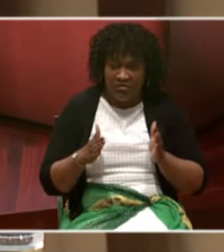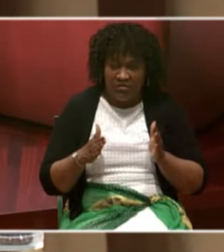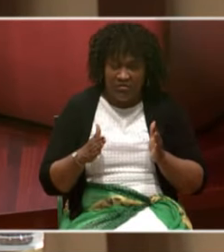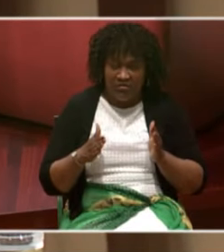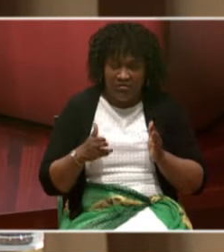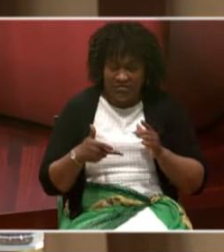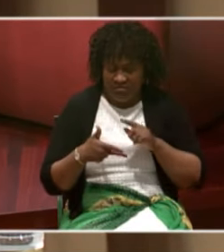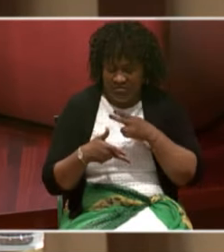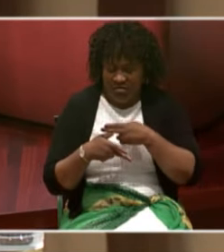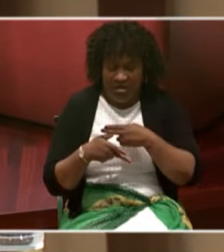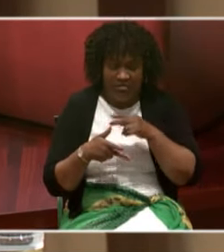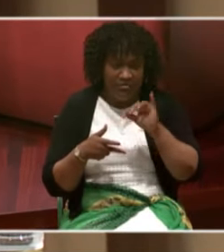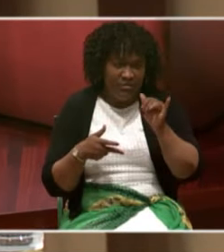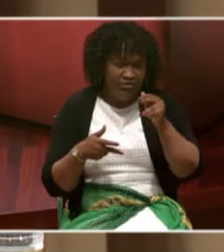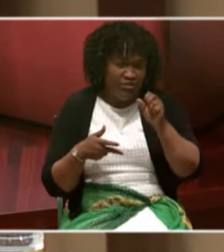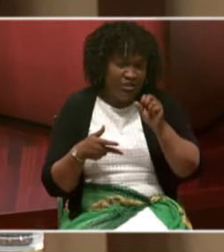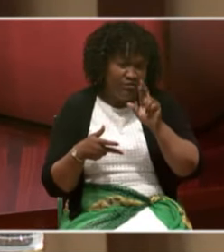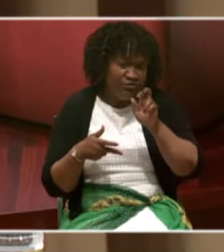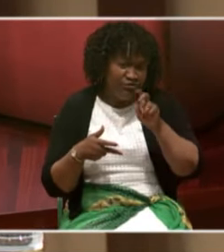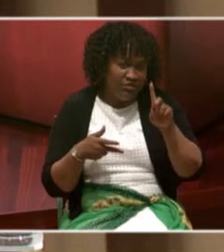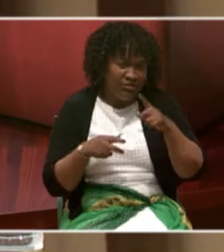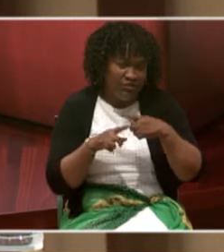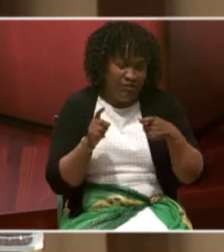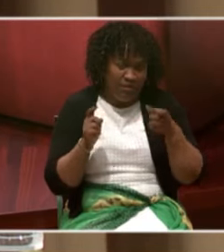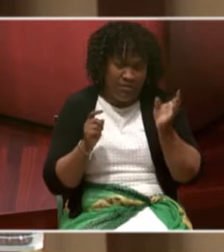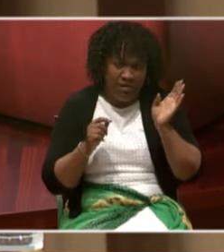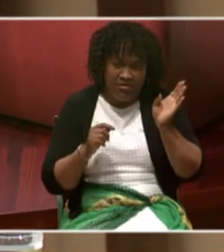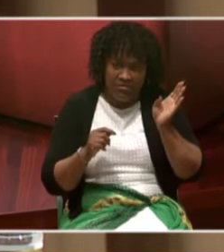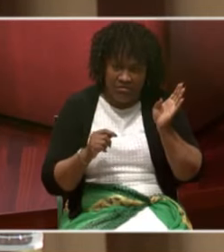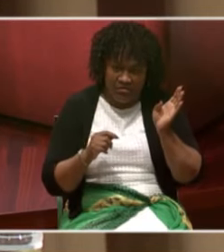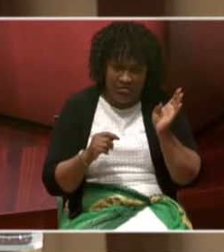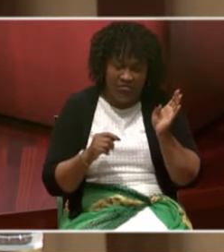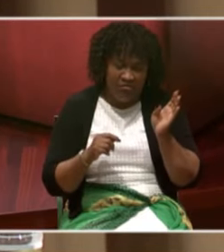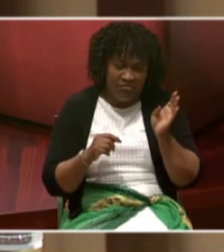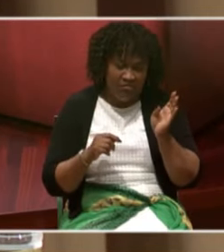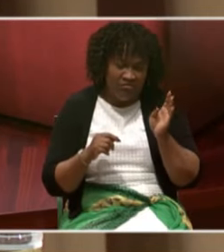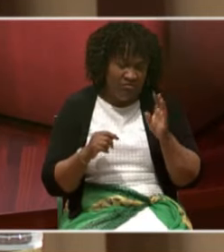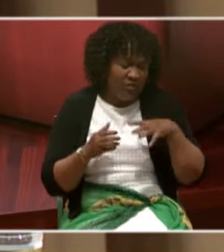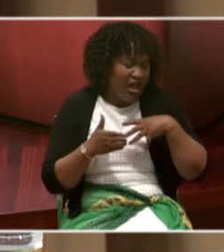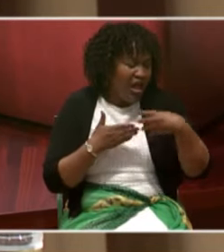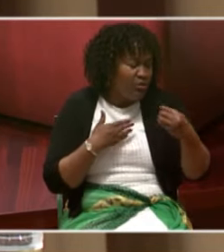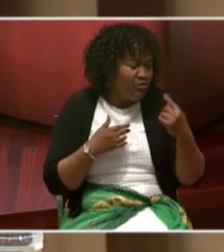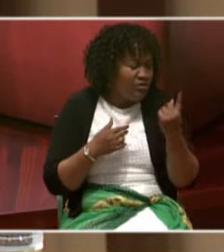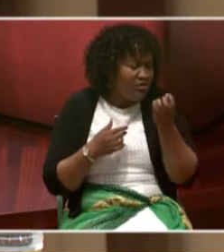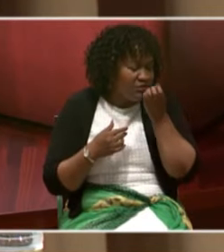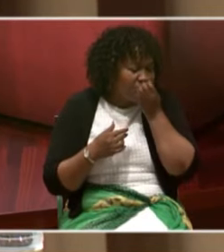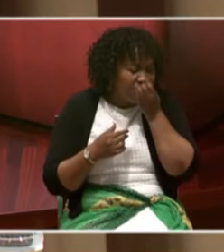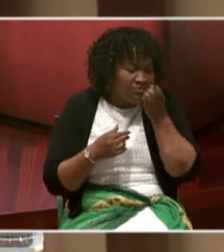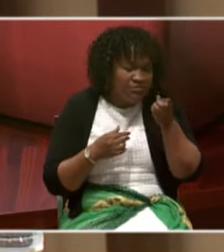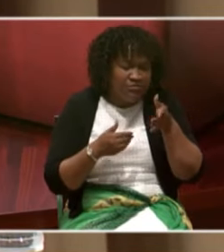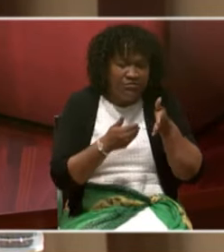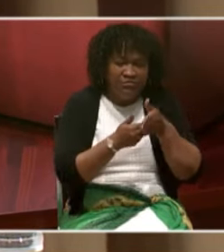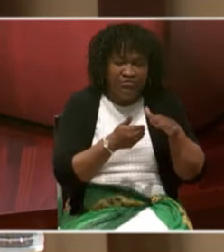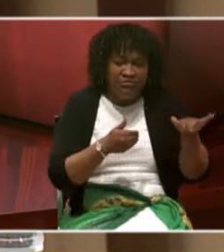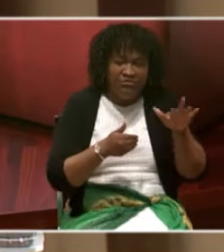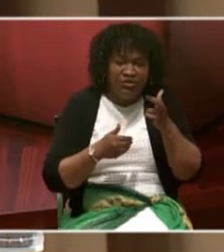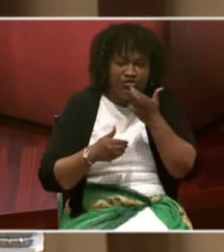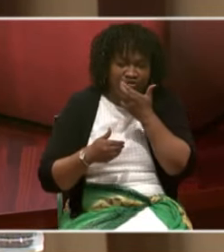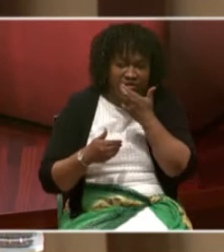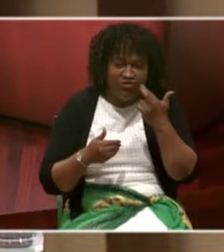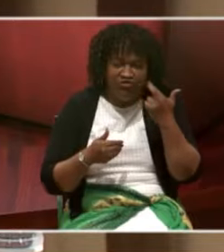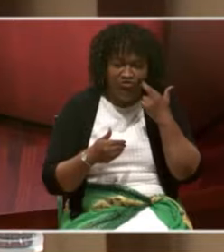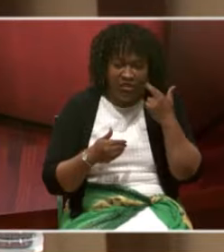Voting Rights Act will be passed." President Johnson called out part of the military to protect us all the way during